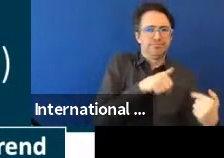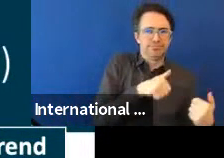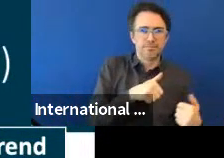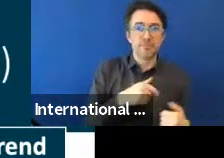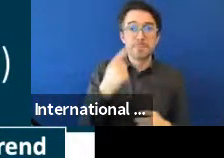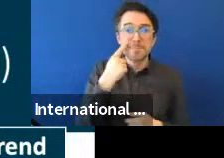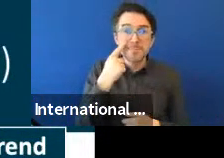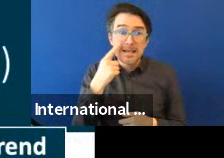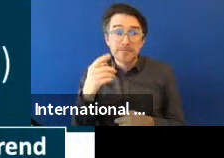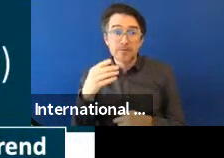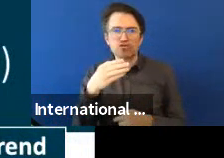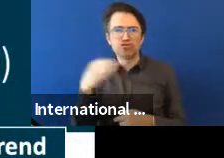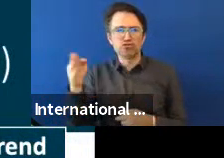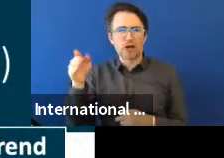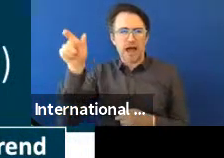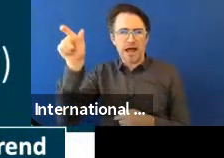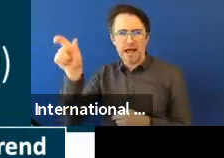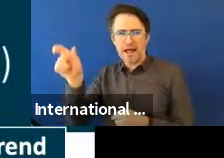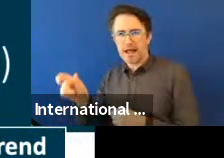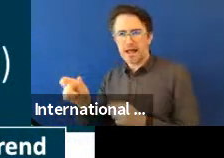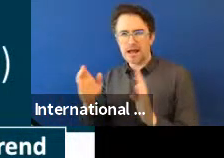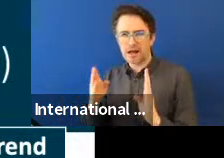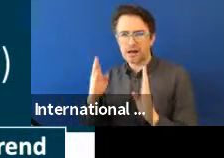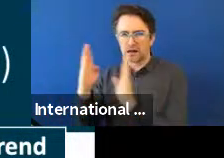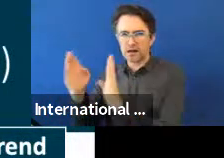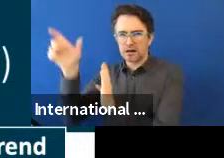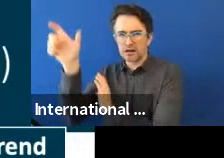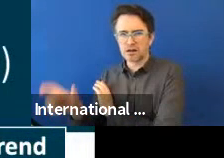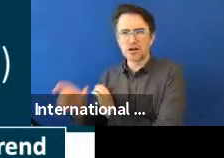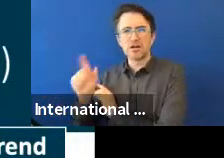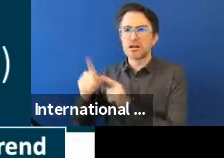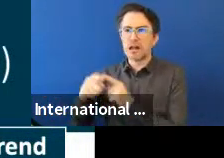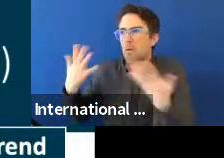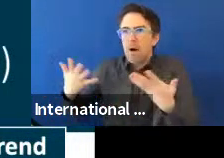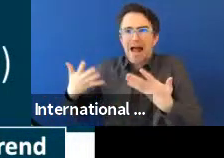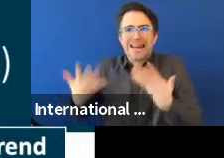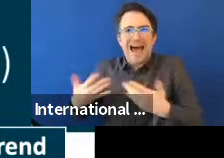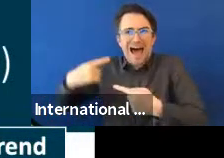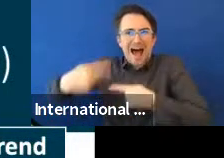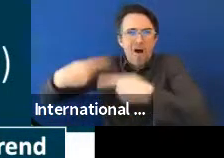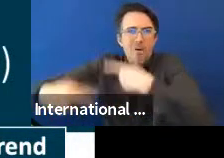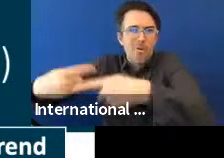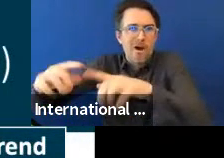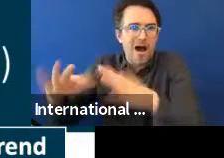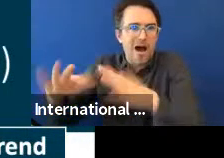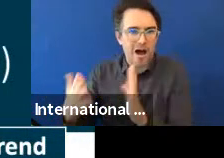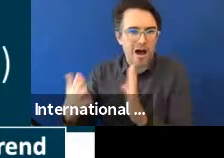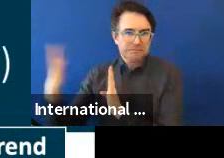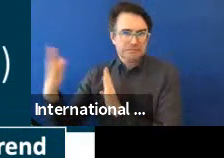the trend. And trends are mostly downward.